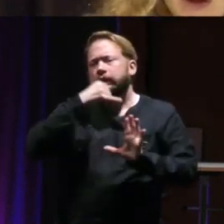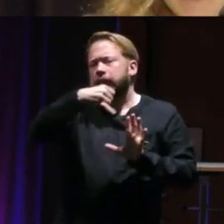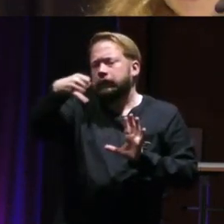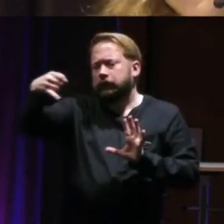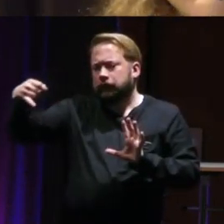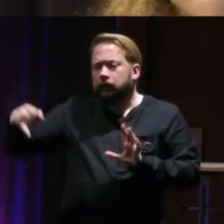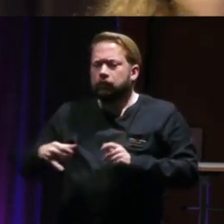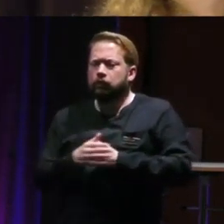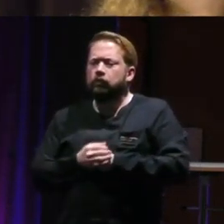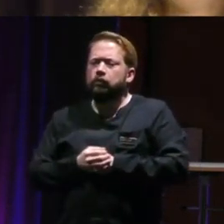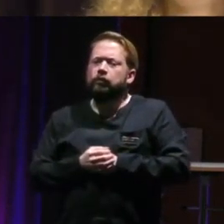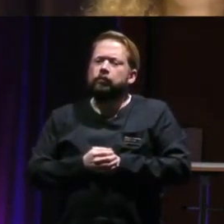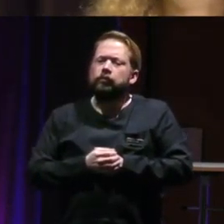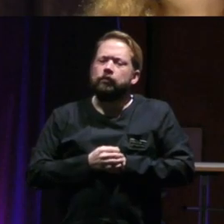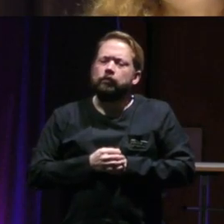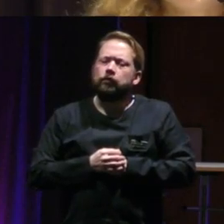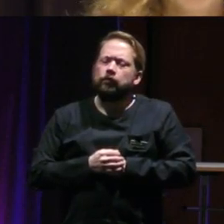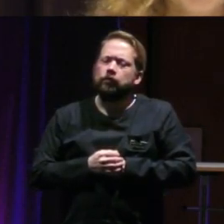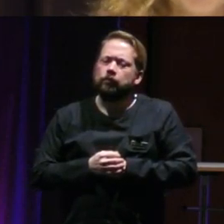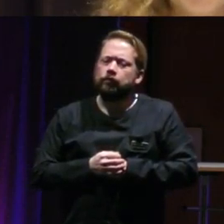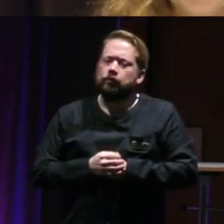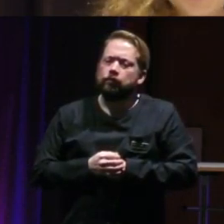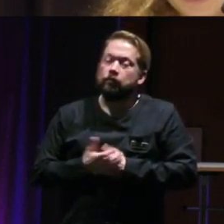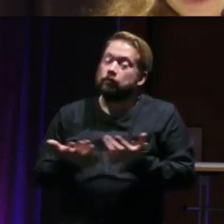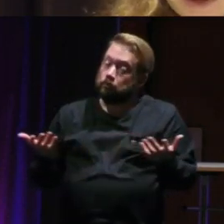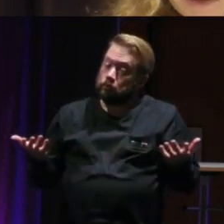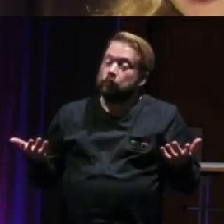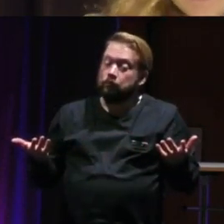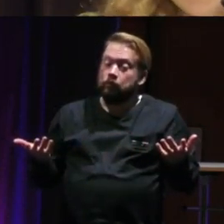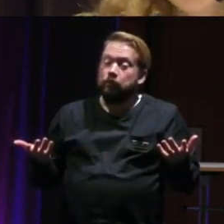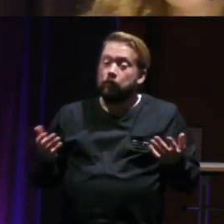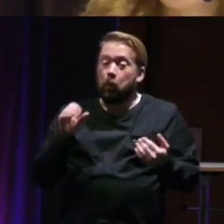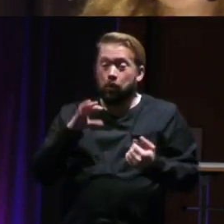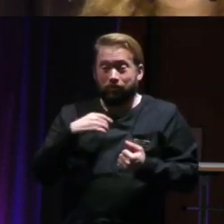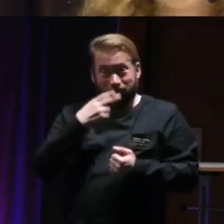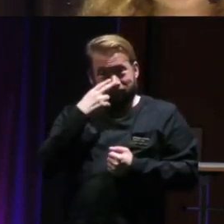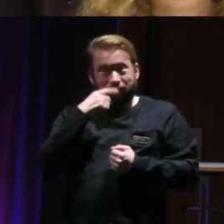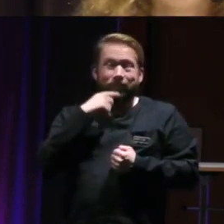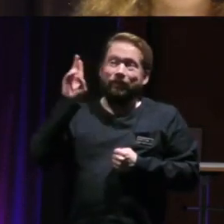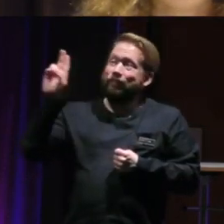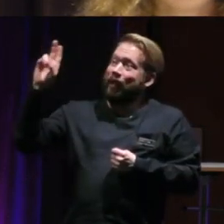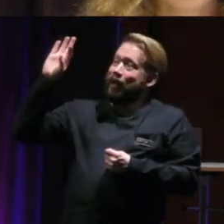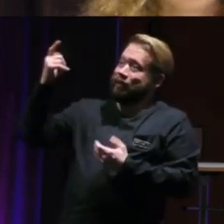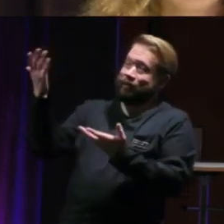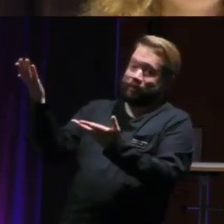Yeah. But if we will come back to reality, I think